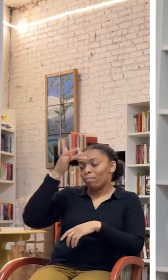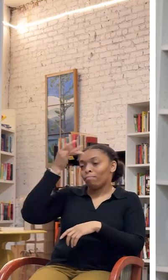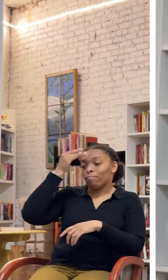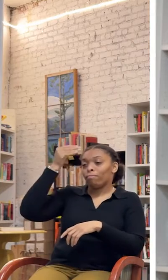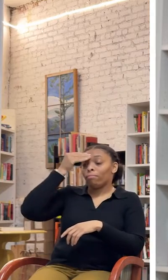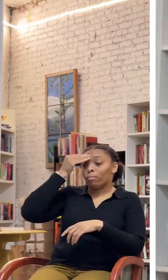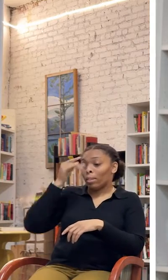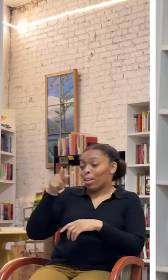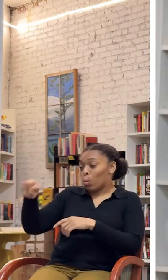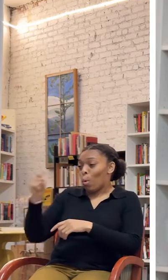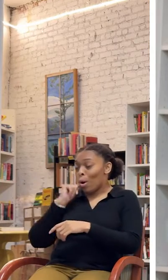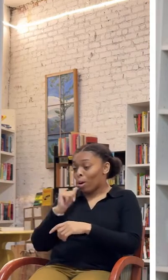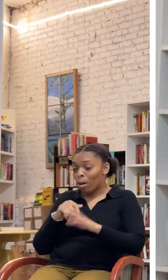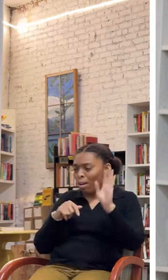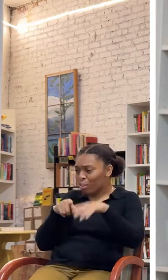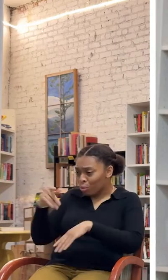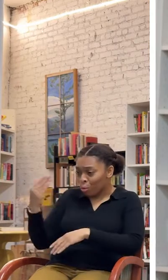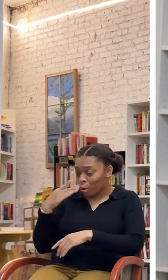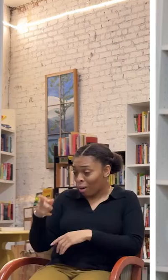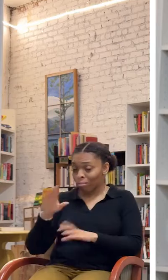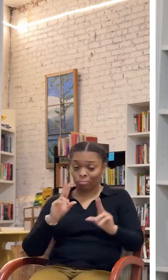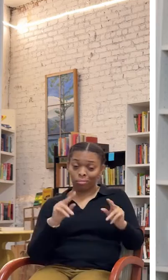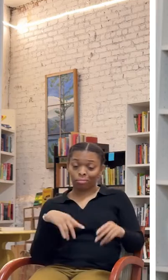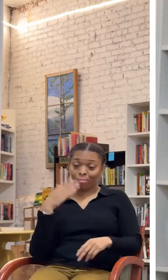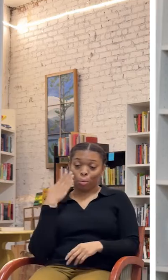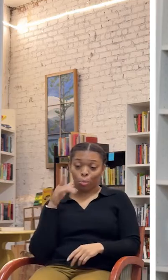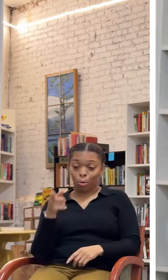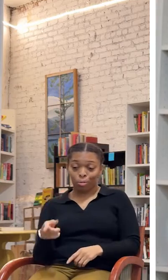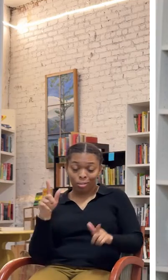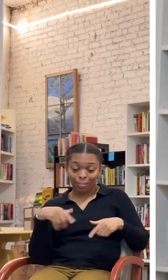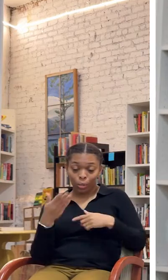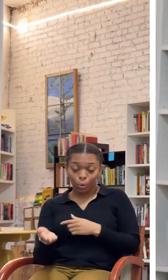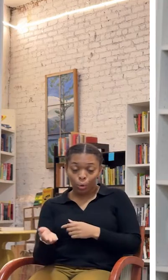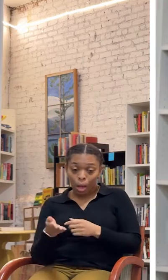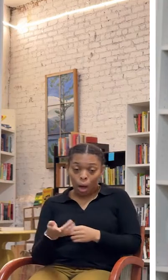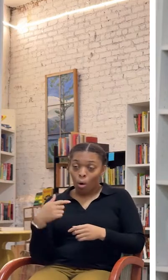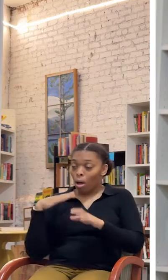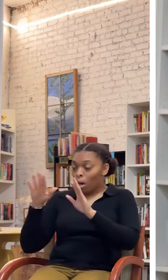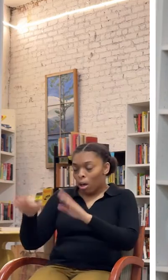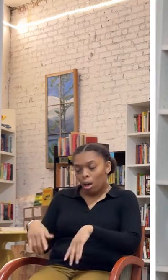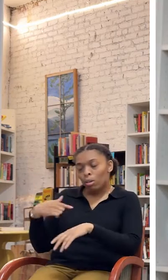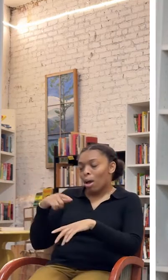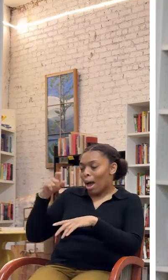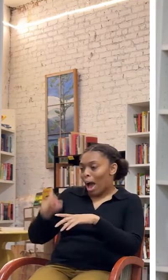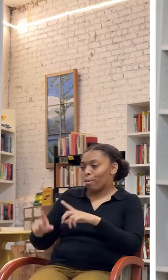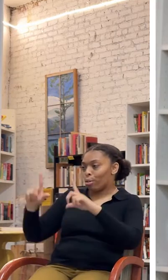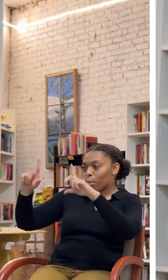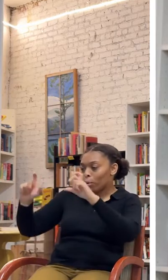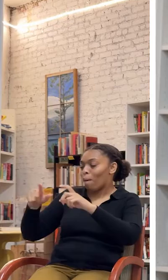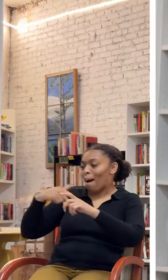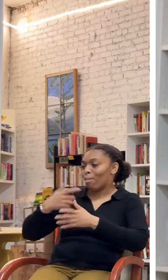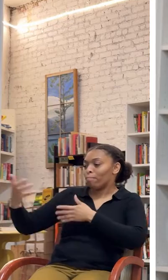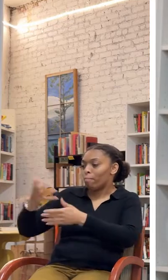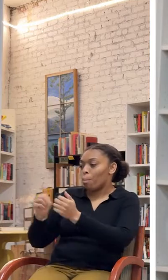like, do you know her? I was like, no, she live out here somewhere. And he like, I have to picture her. I have to talk to